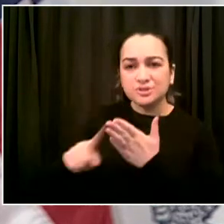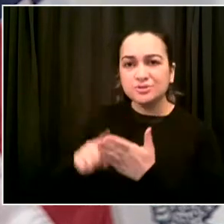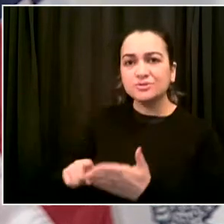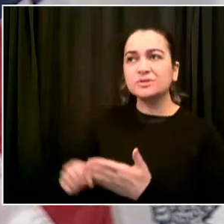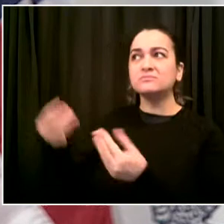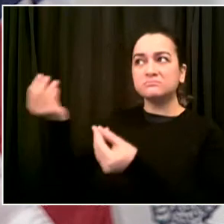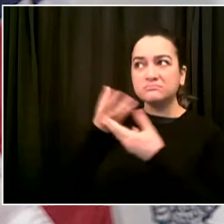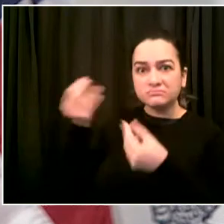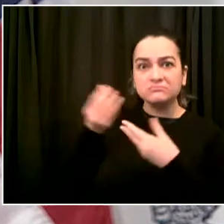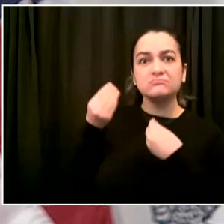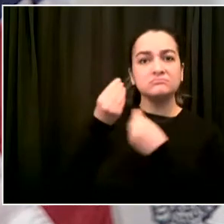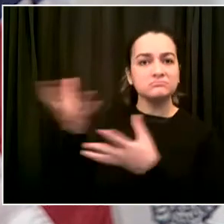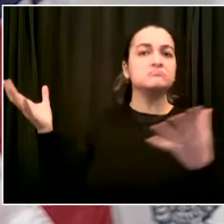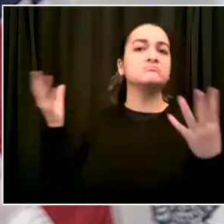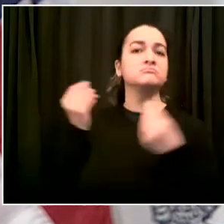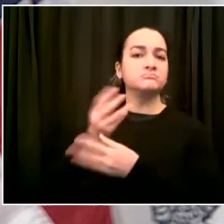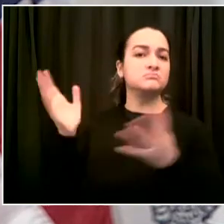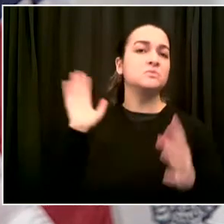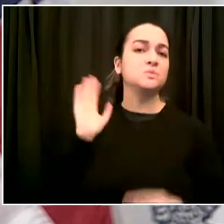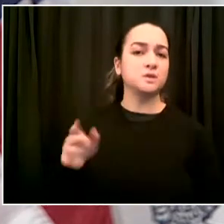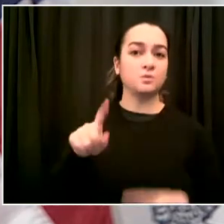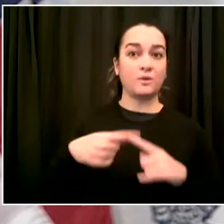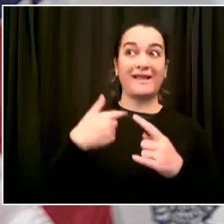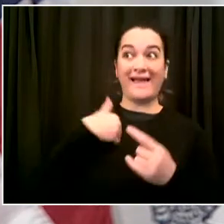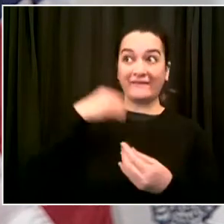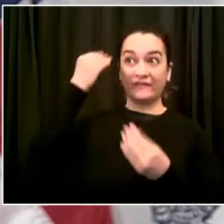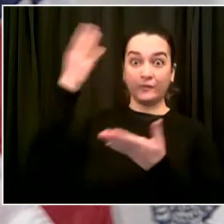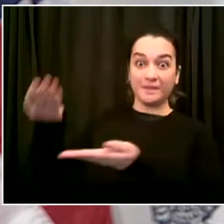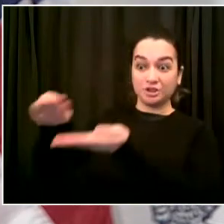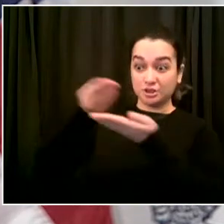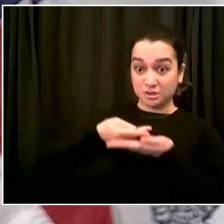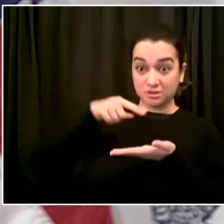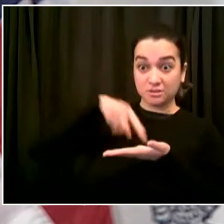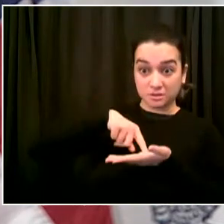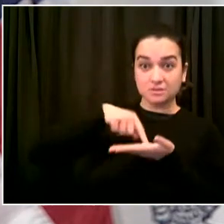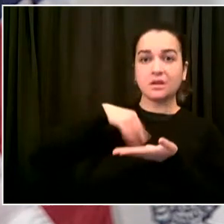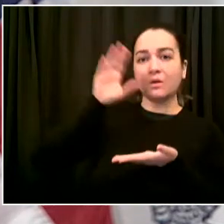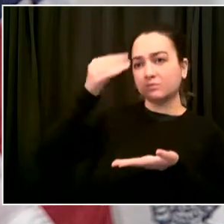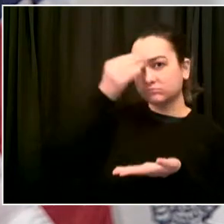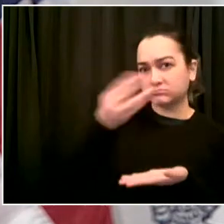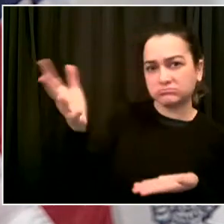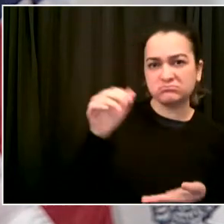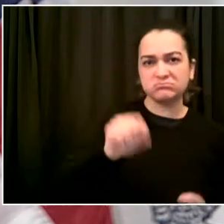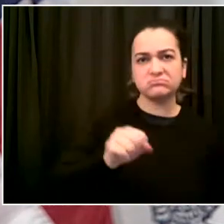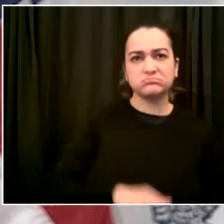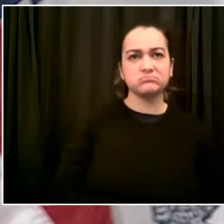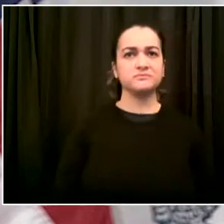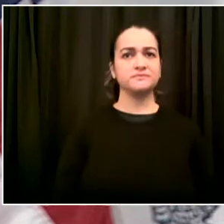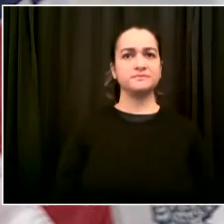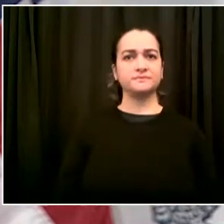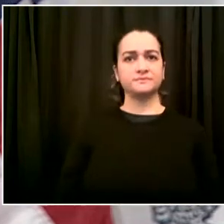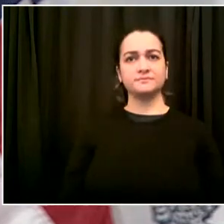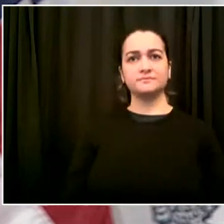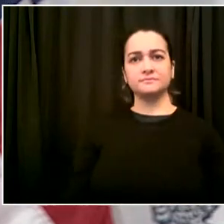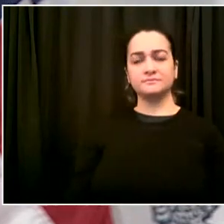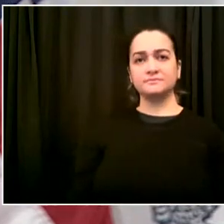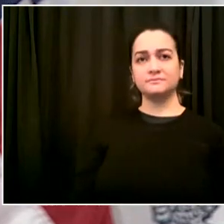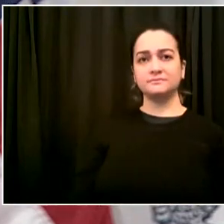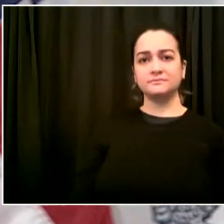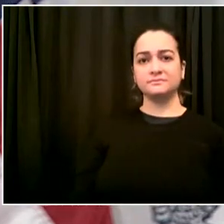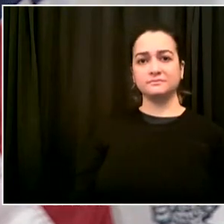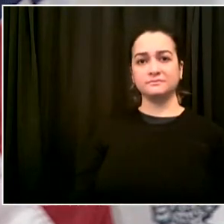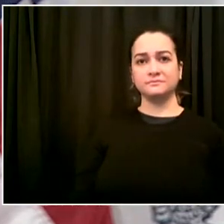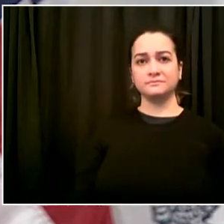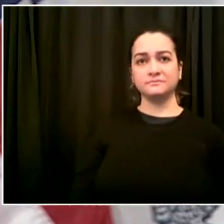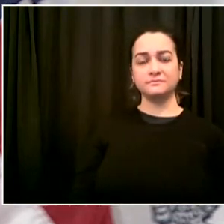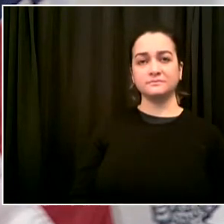it out, the better. But your first point is a really important one. There is a demographic difference by age, I can tell you this much.